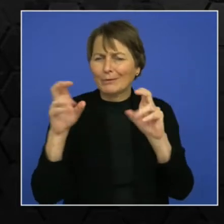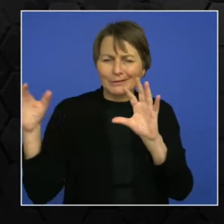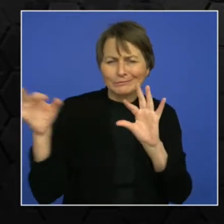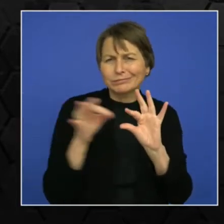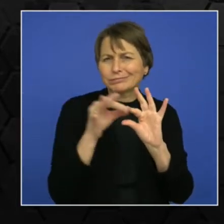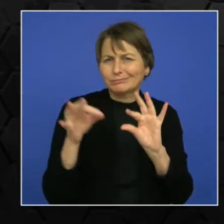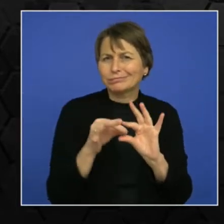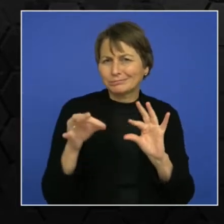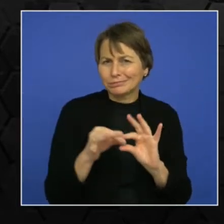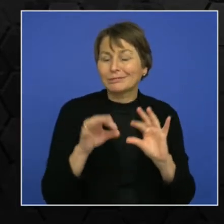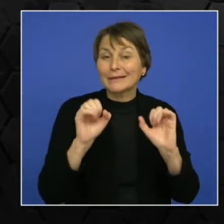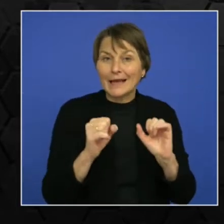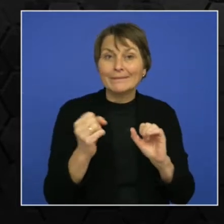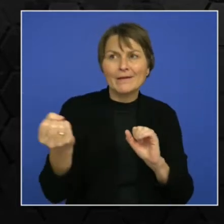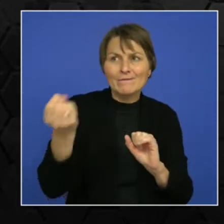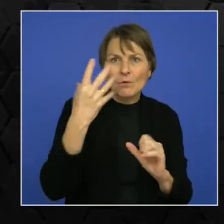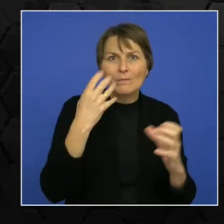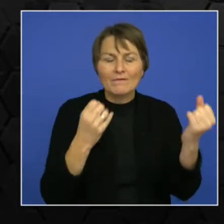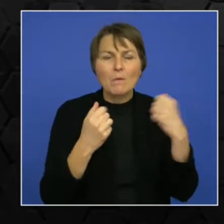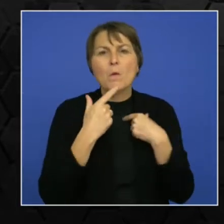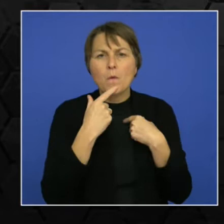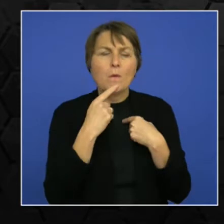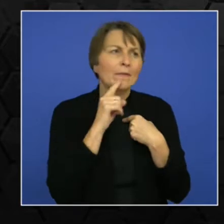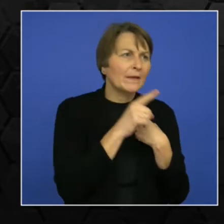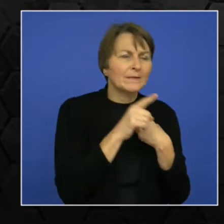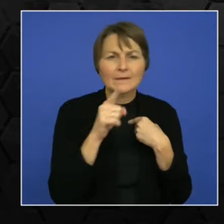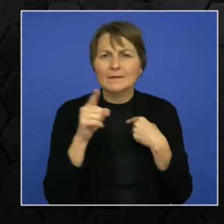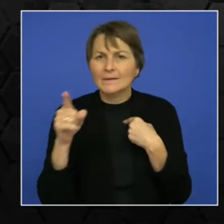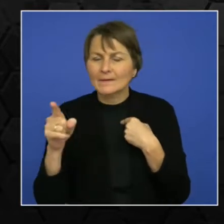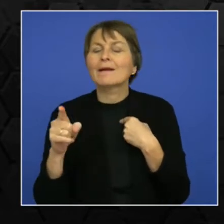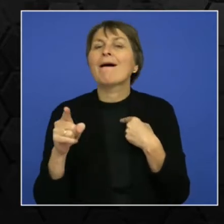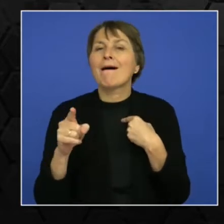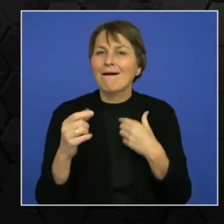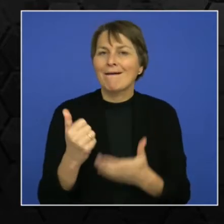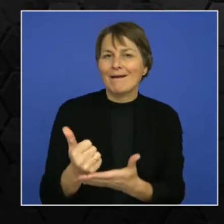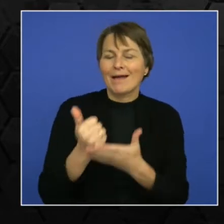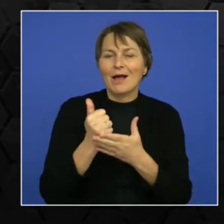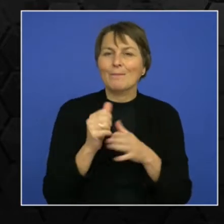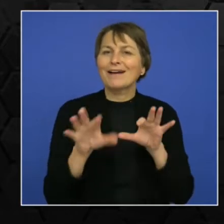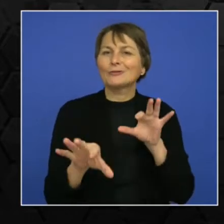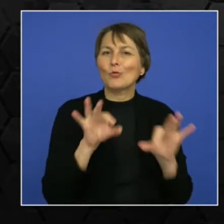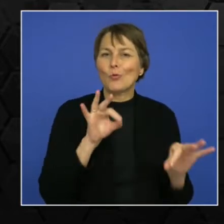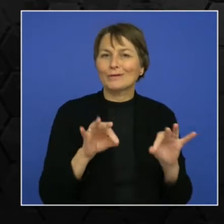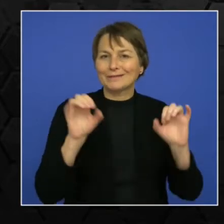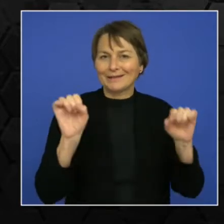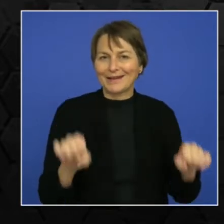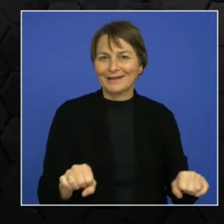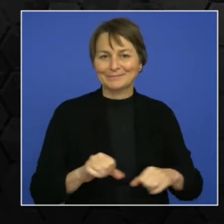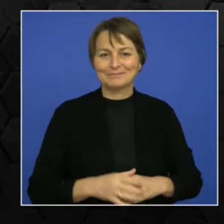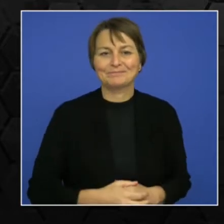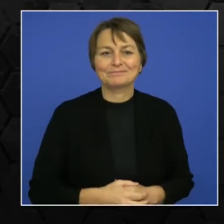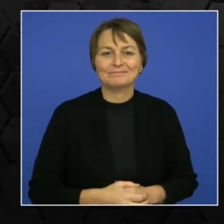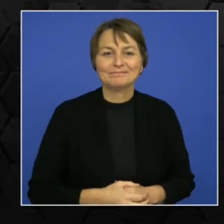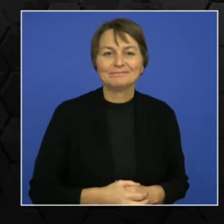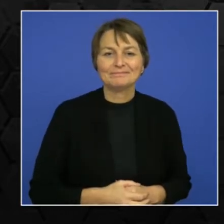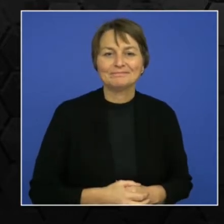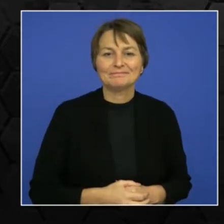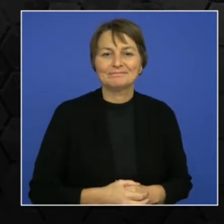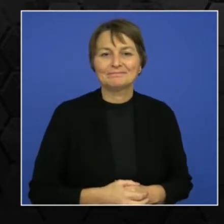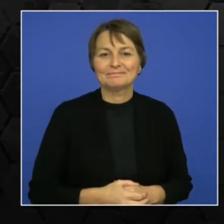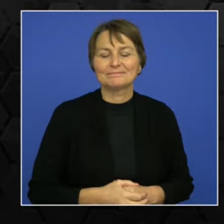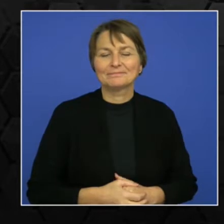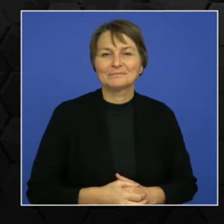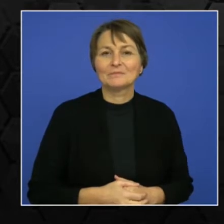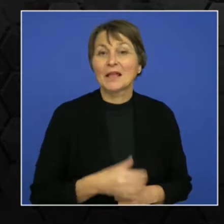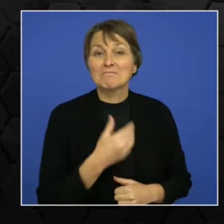what is a recommendation. So for example, like if I want to go to a pizza place near my home, so